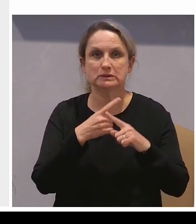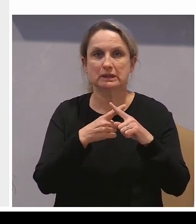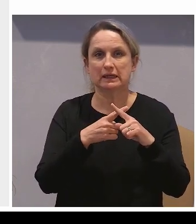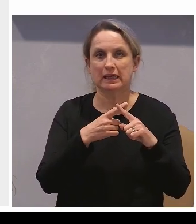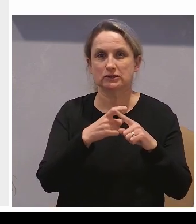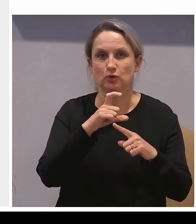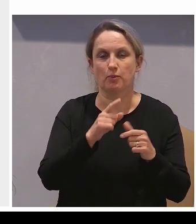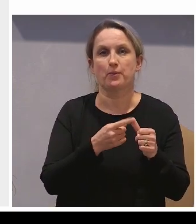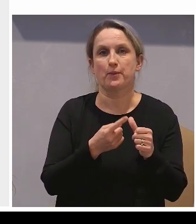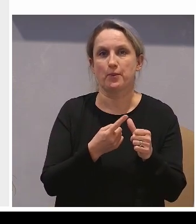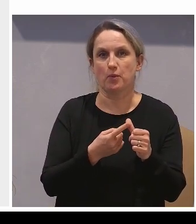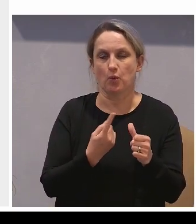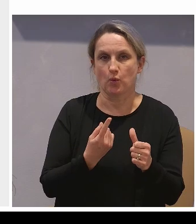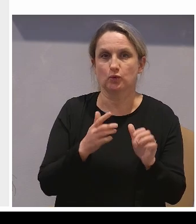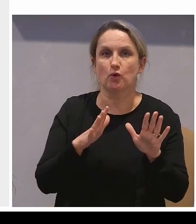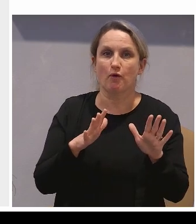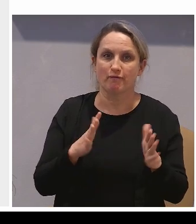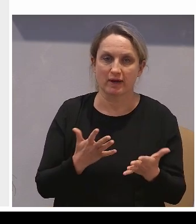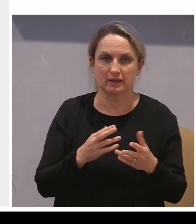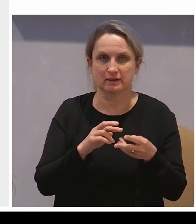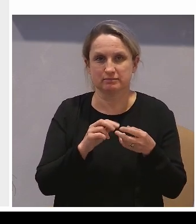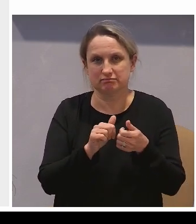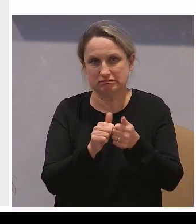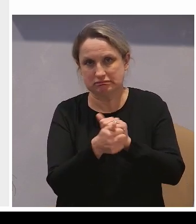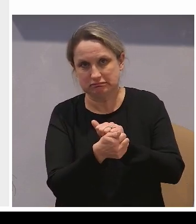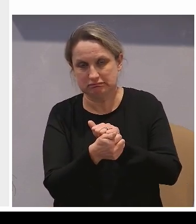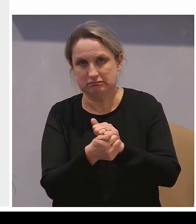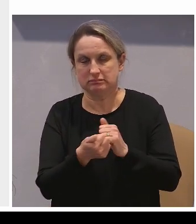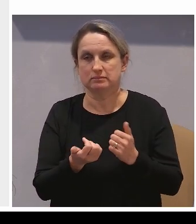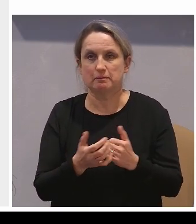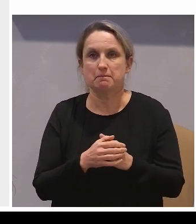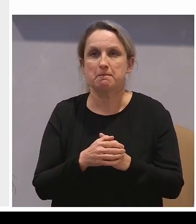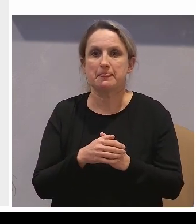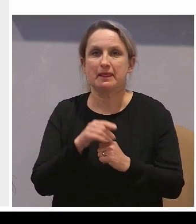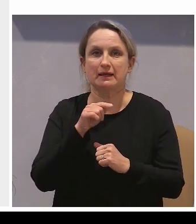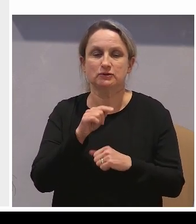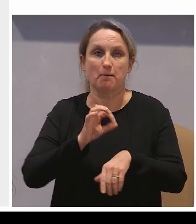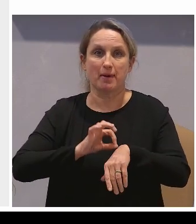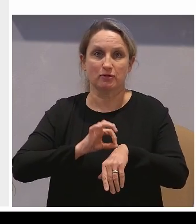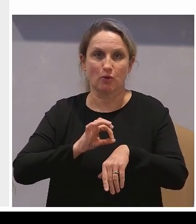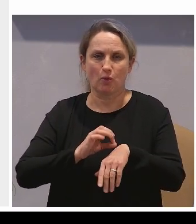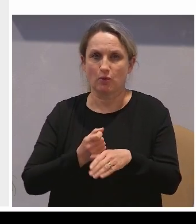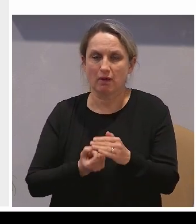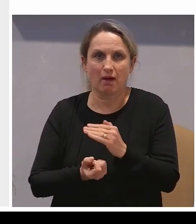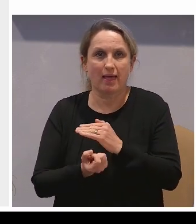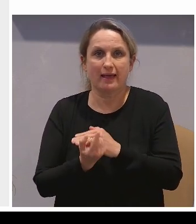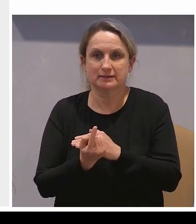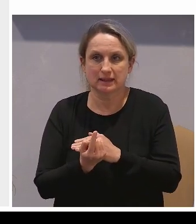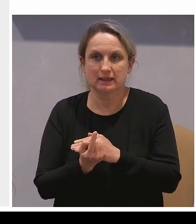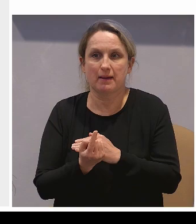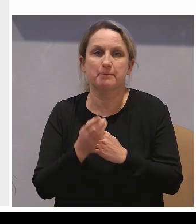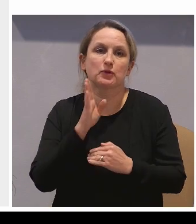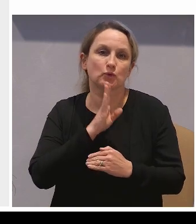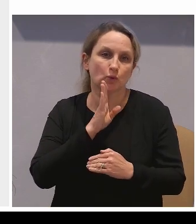X-kromosoomi puudumine and või selle the problem is that anomaalia, there is nii et one see on X siis chromosome missing, patoloogia, mis or esineb there is an anomaly